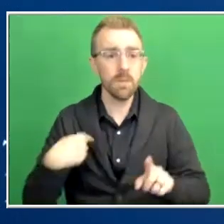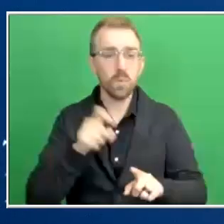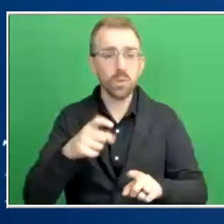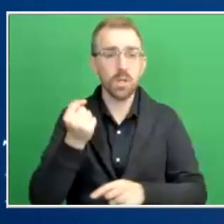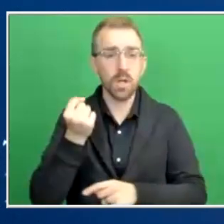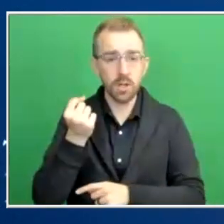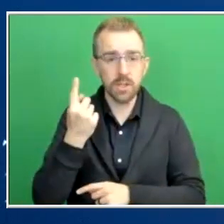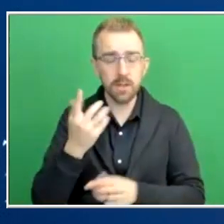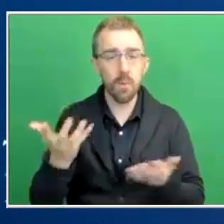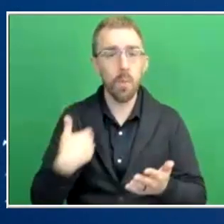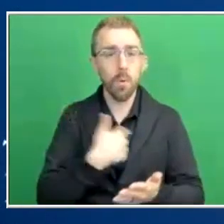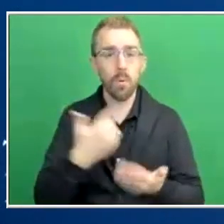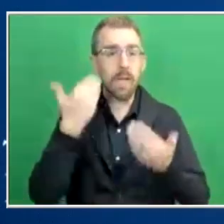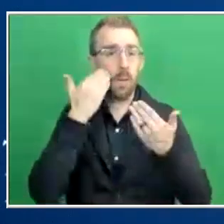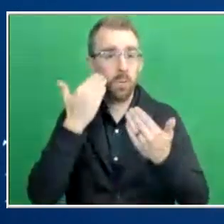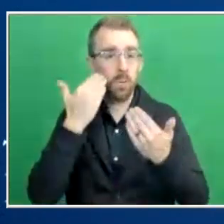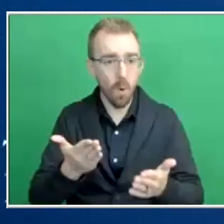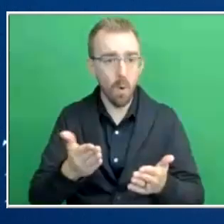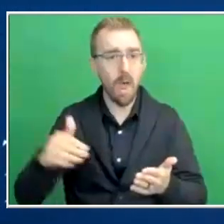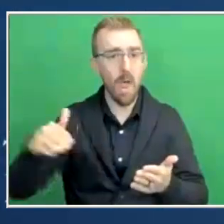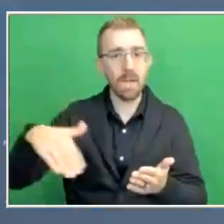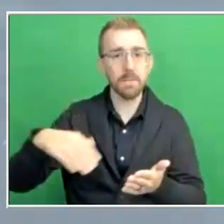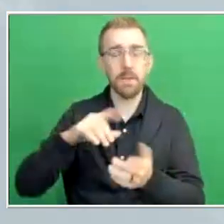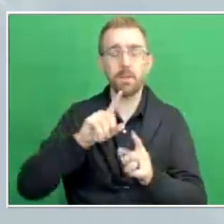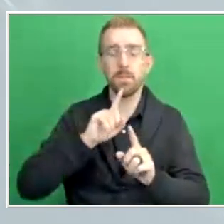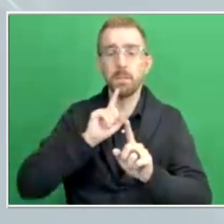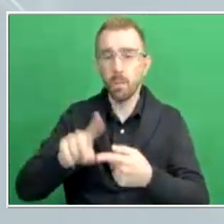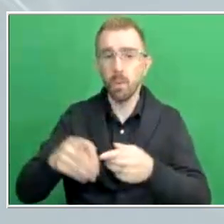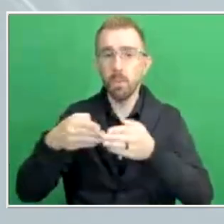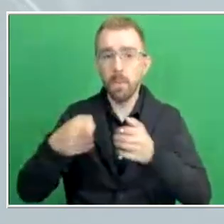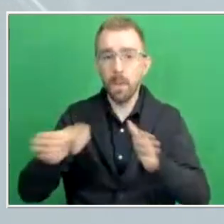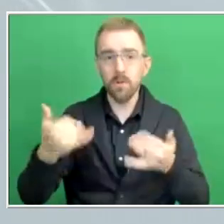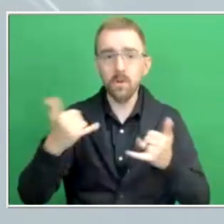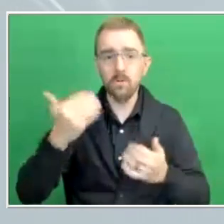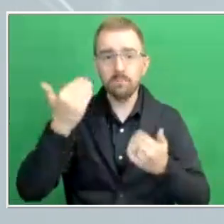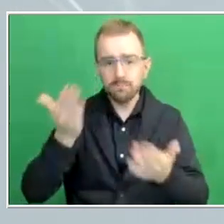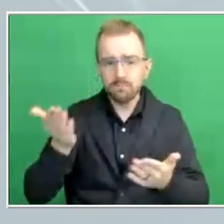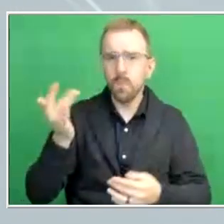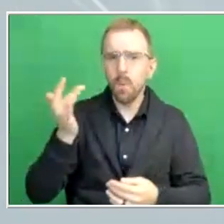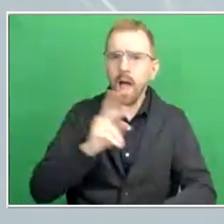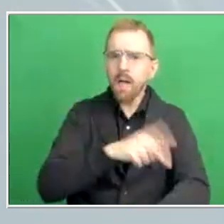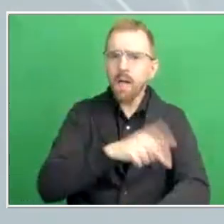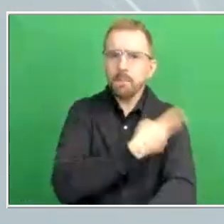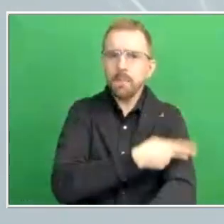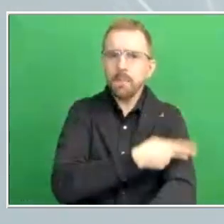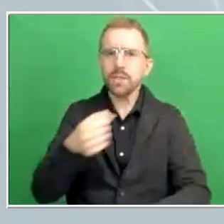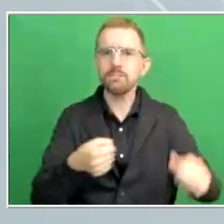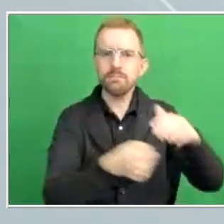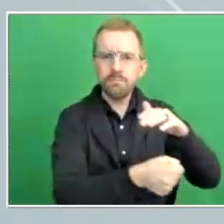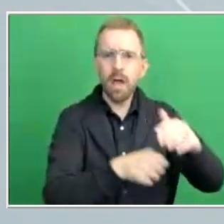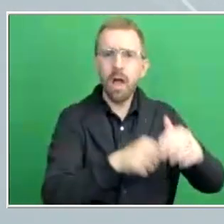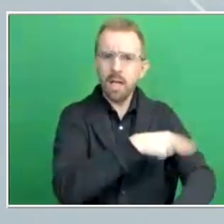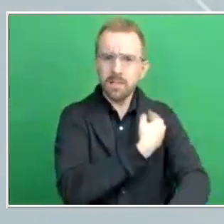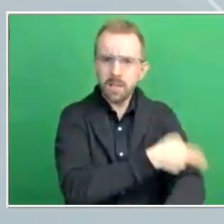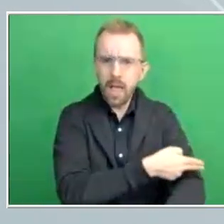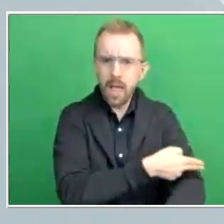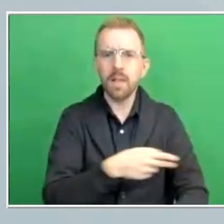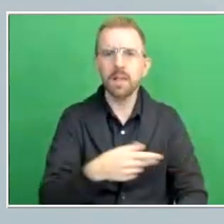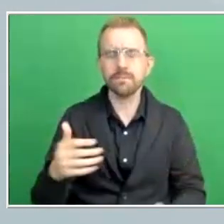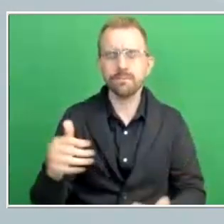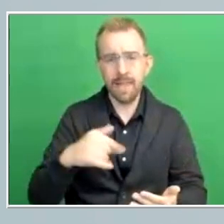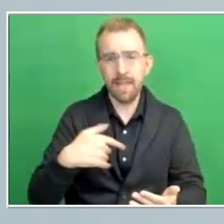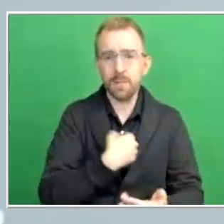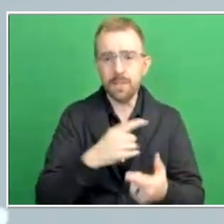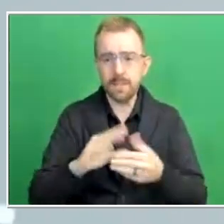been reported to the public yet, we still don't know, is why was the patient with bird flu hospitalized? Like I said, the current